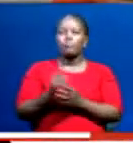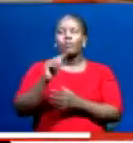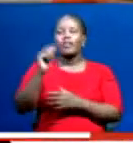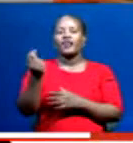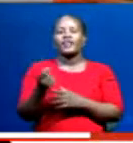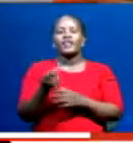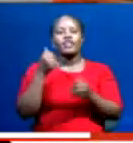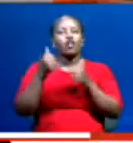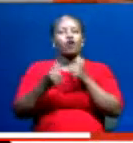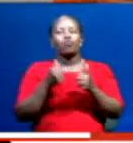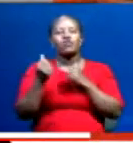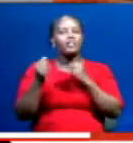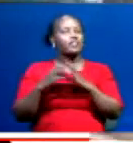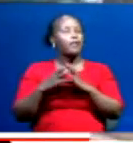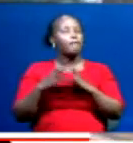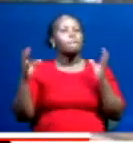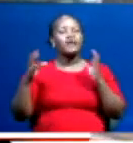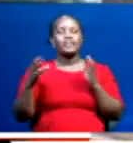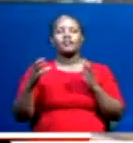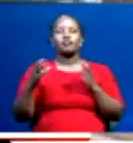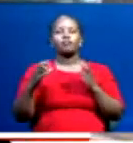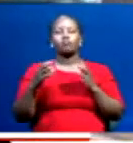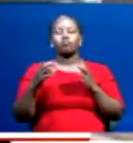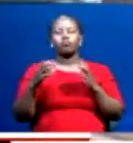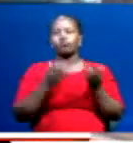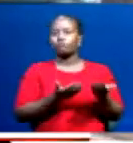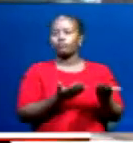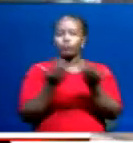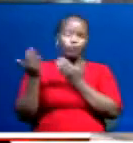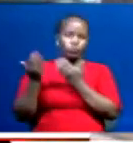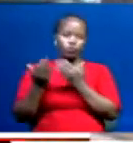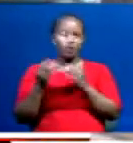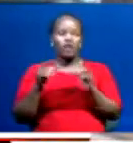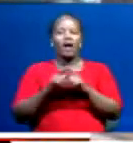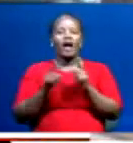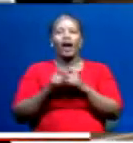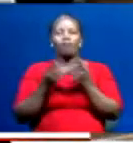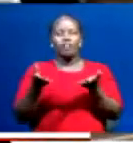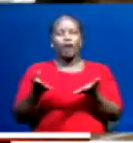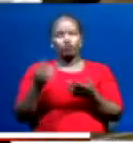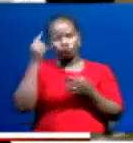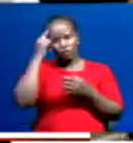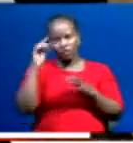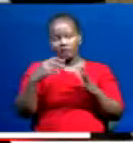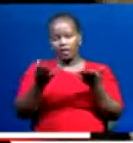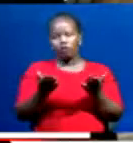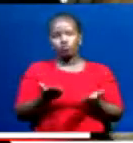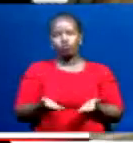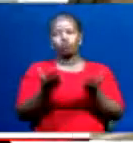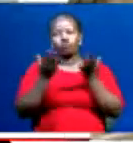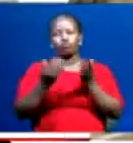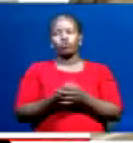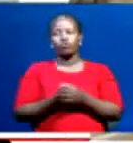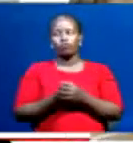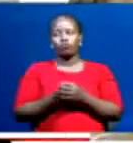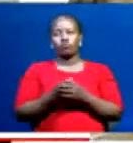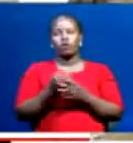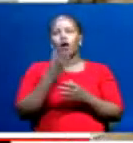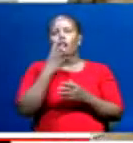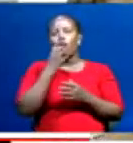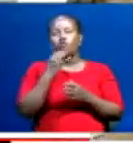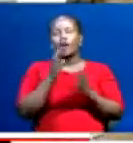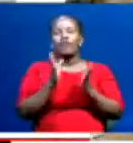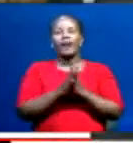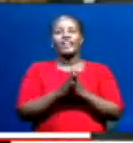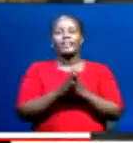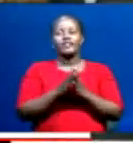of fresh produce to Europe, is now being forced to rethink its supply chain systems. Flour and vegetable exporters